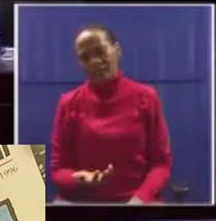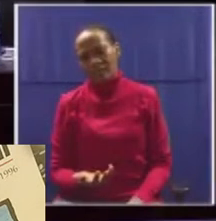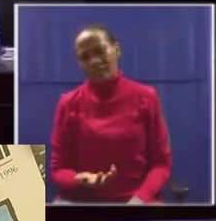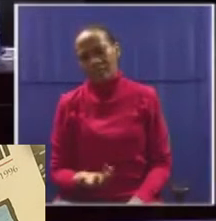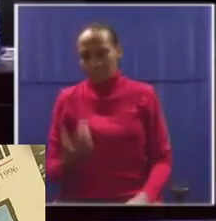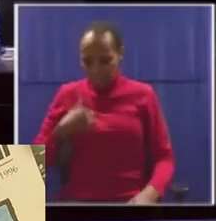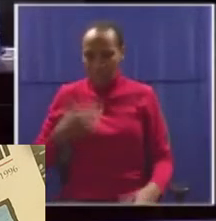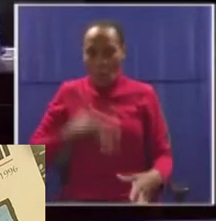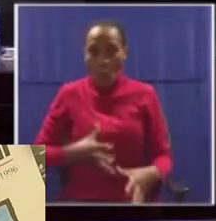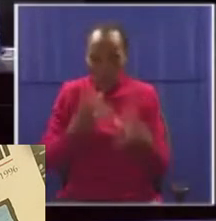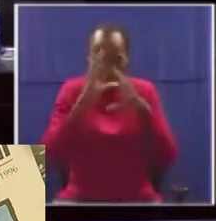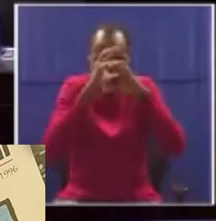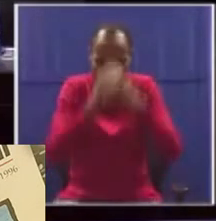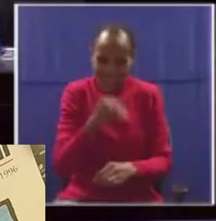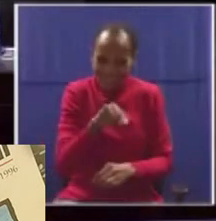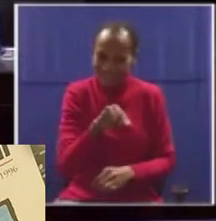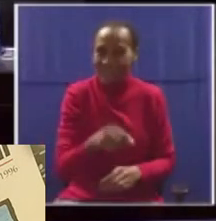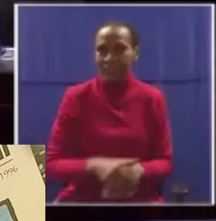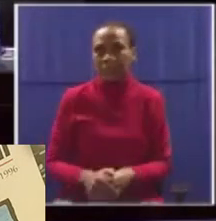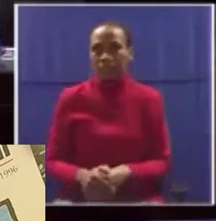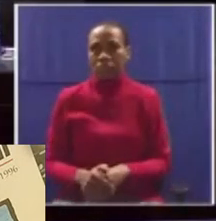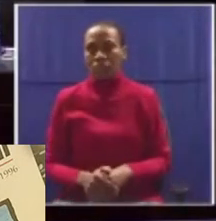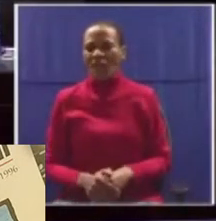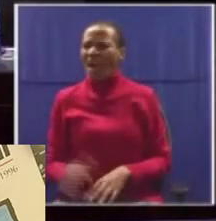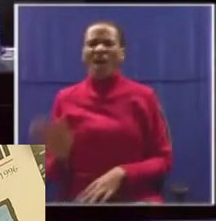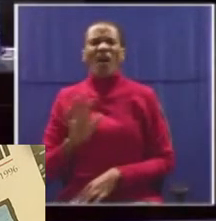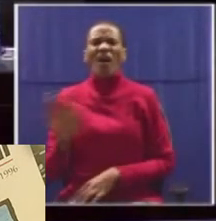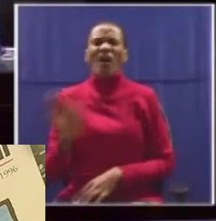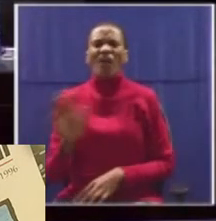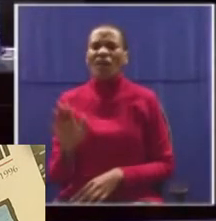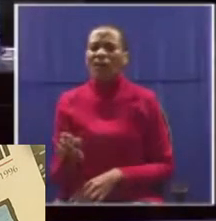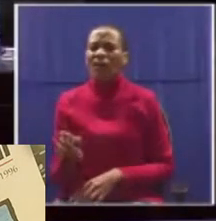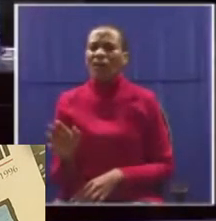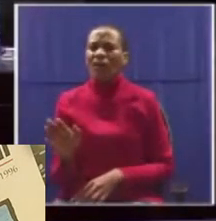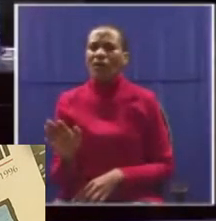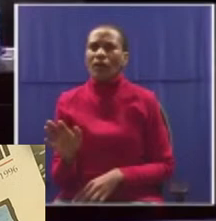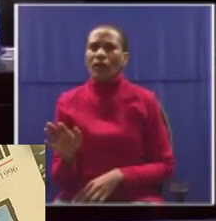that's why we do it not because